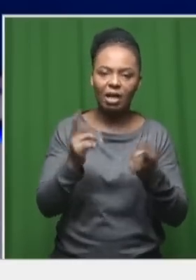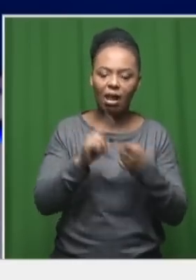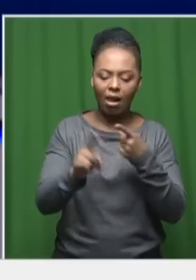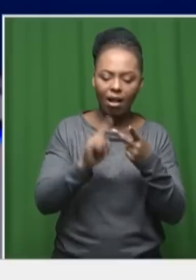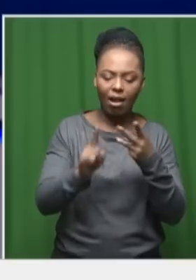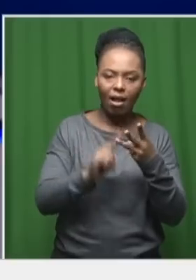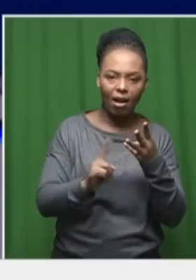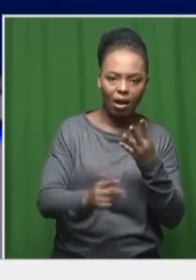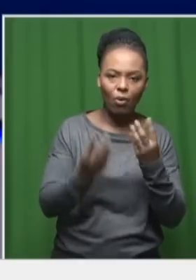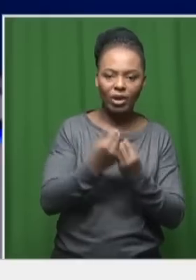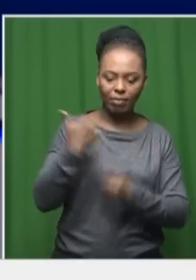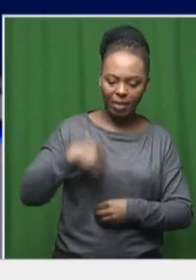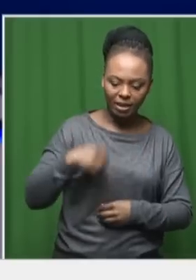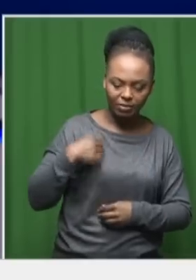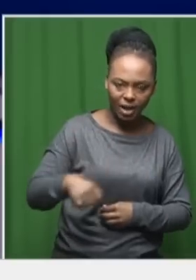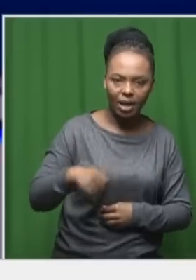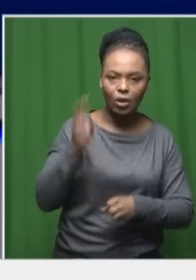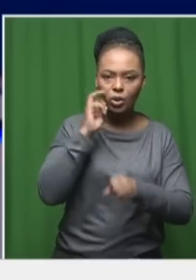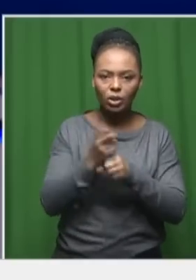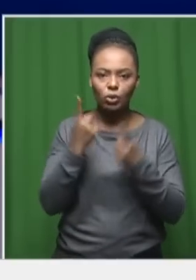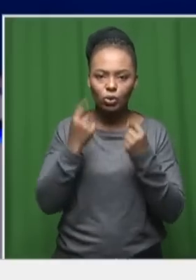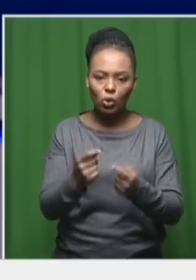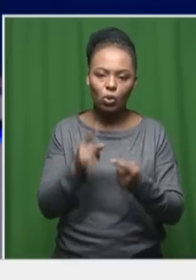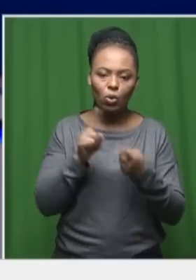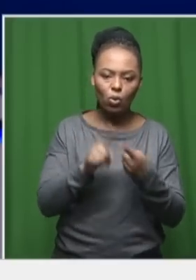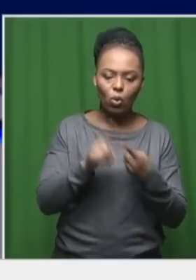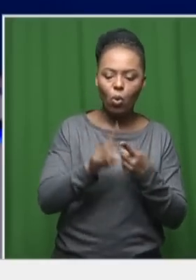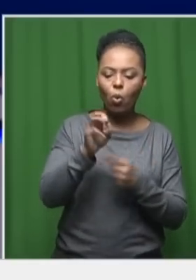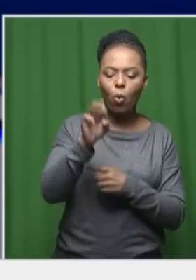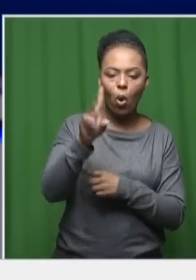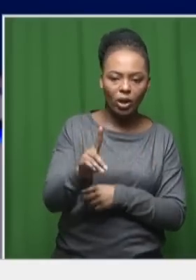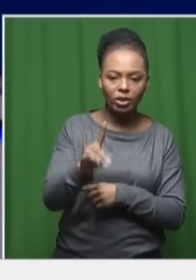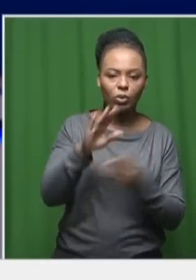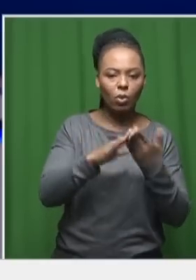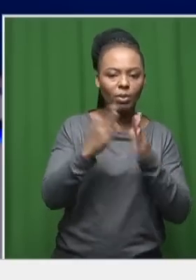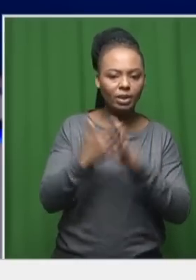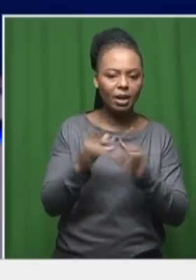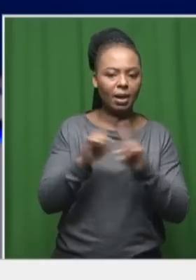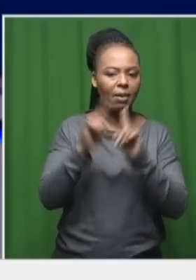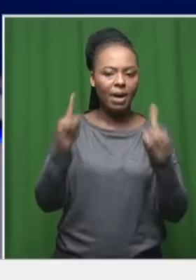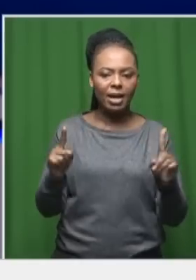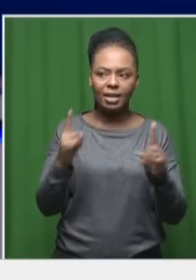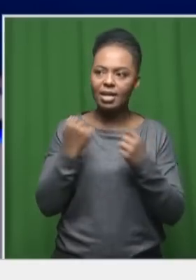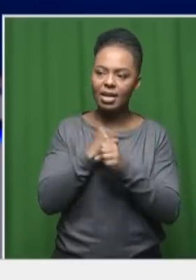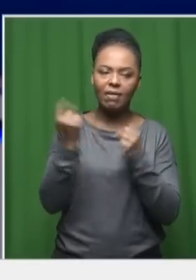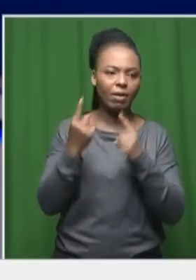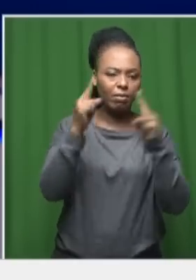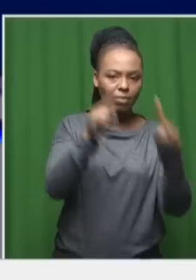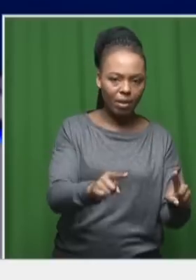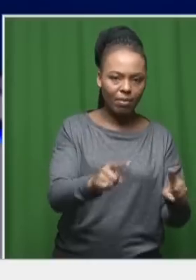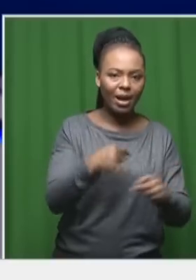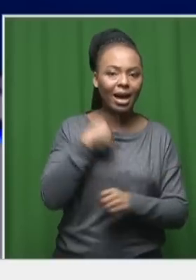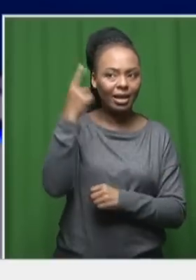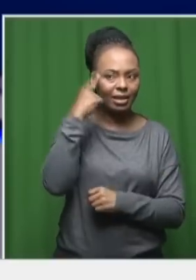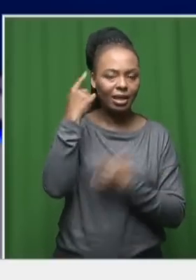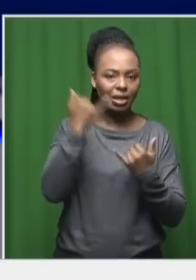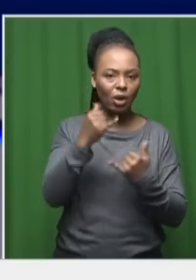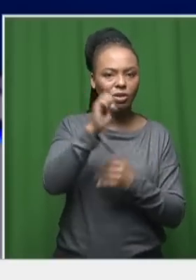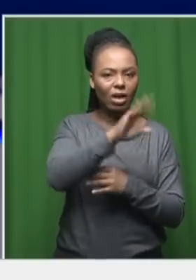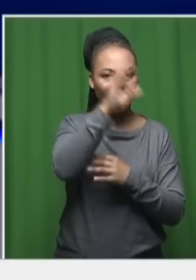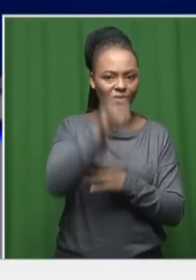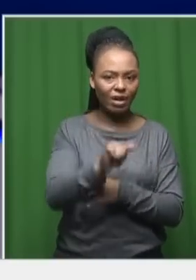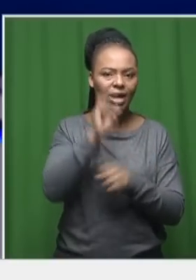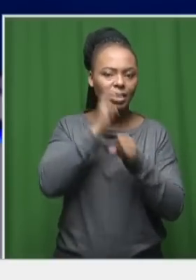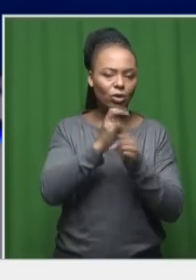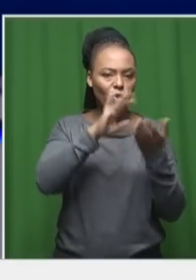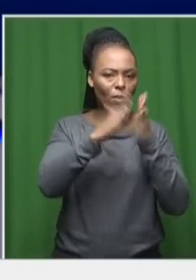with municipalities where you have to do what's called ward committees, right? We don't actually show up there. And I think until South Africans become community-minded and